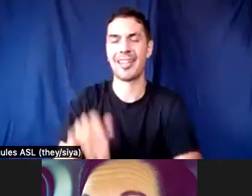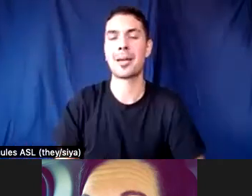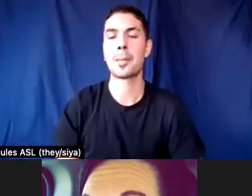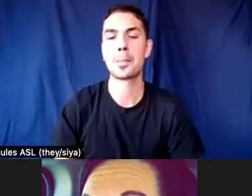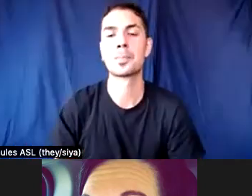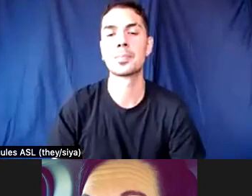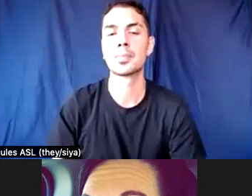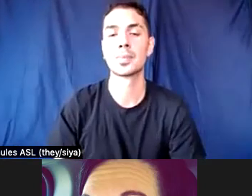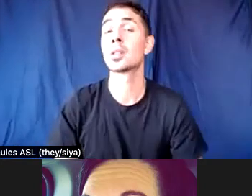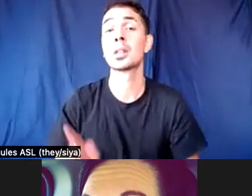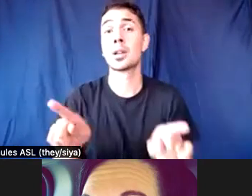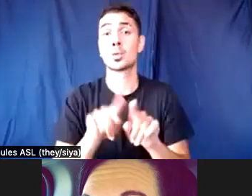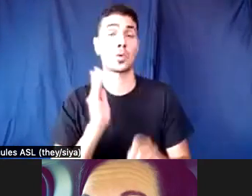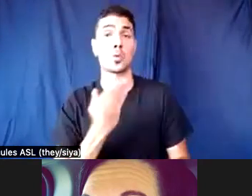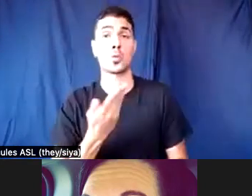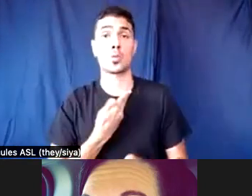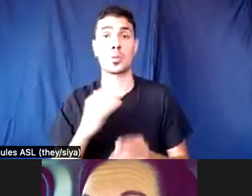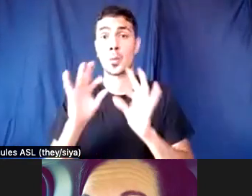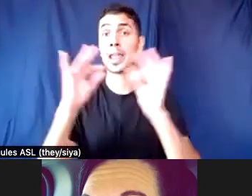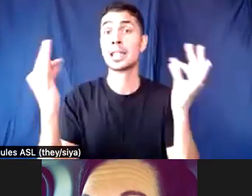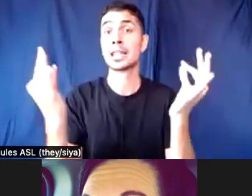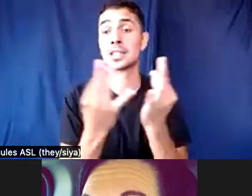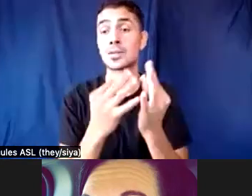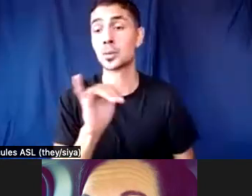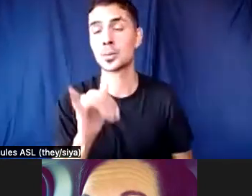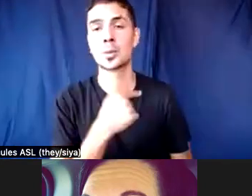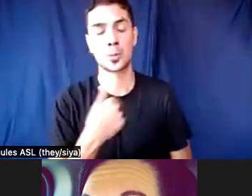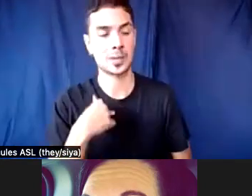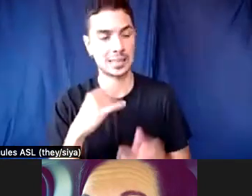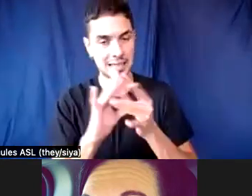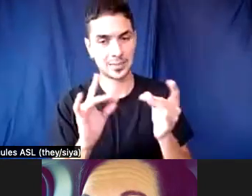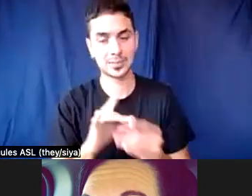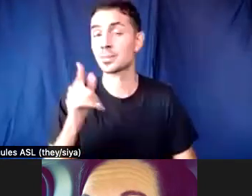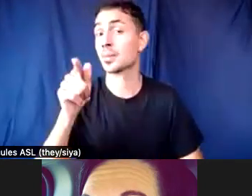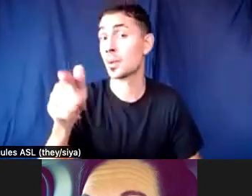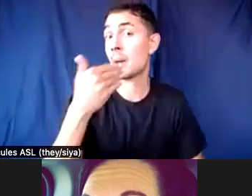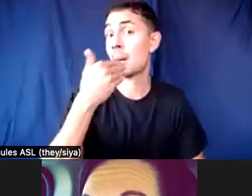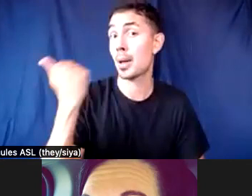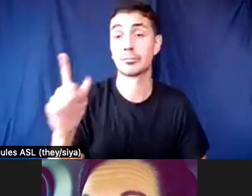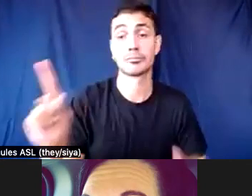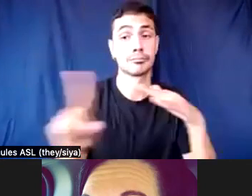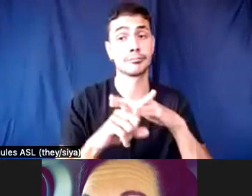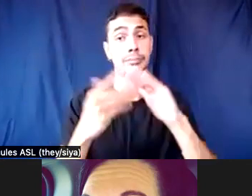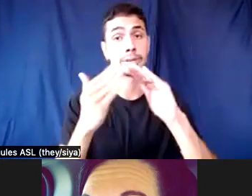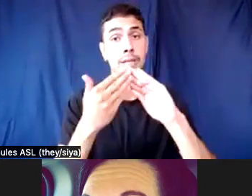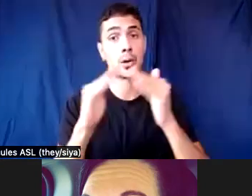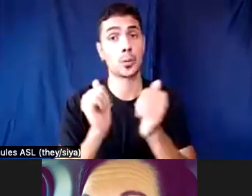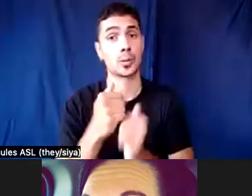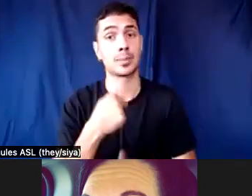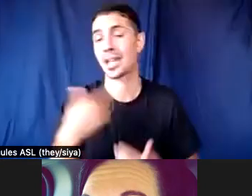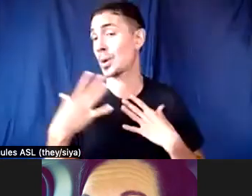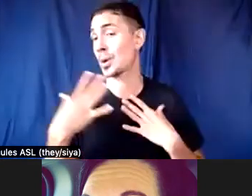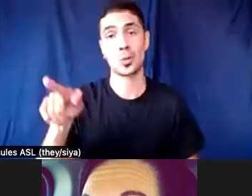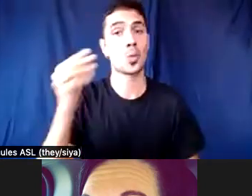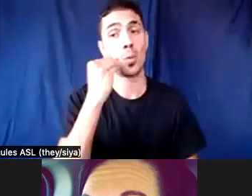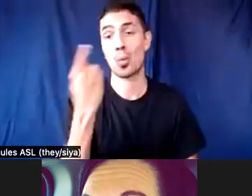relatives too. You know, we'll say, you know, you better come to town with me because I don't want you home alone with uncle or